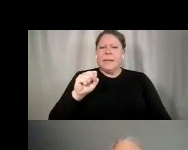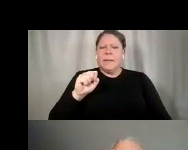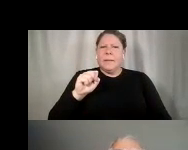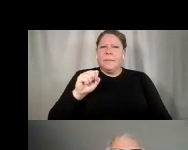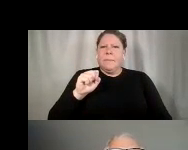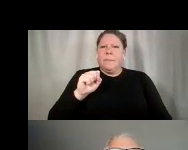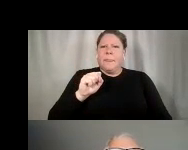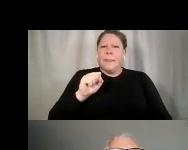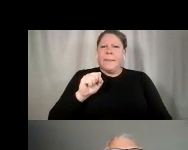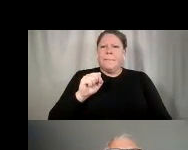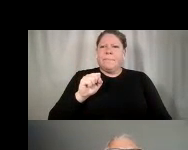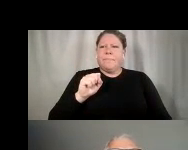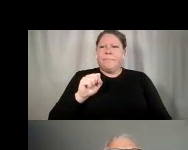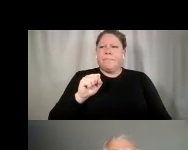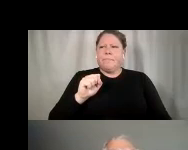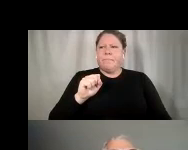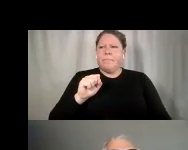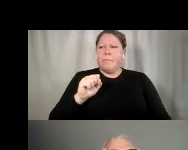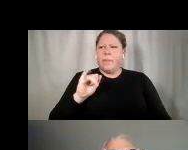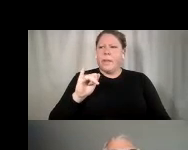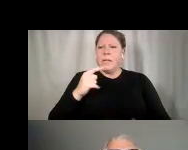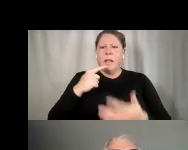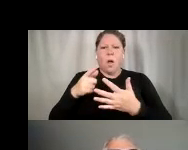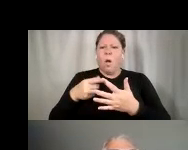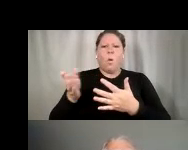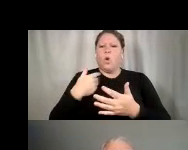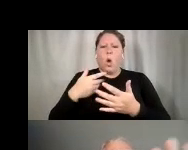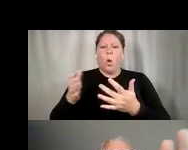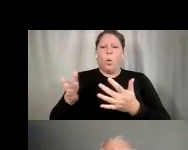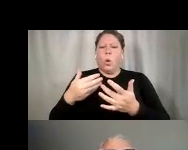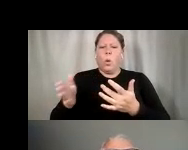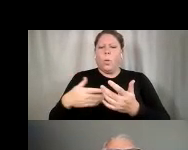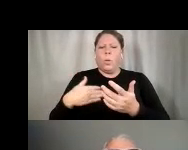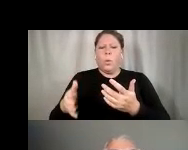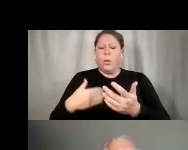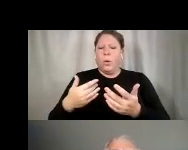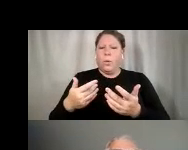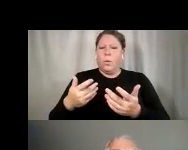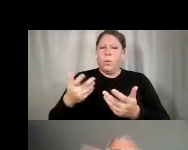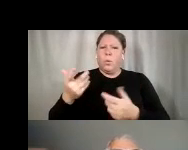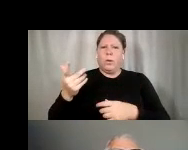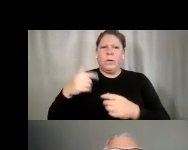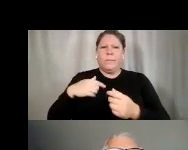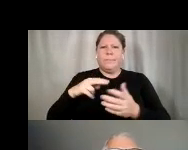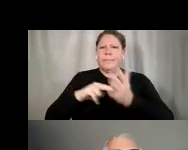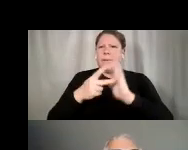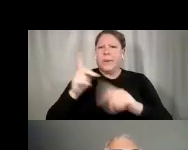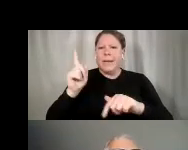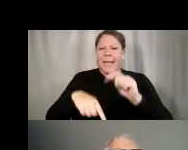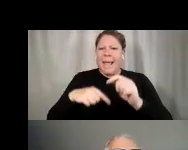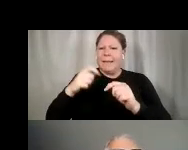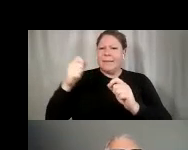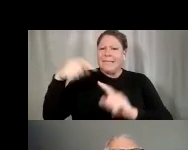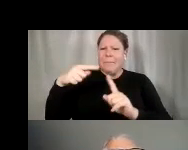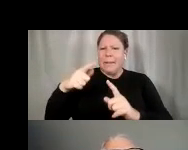to take away our stimulating our ways that we stimulate good thinking.